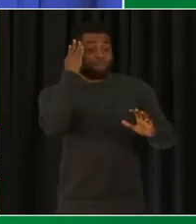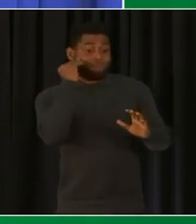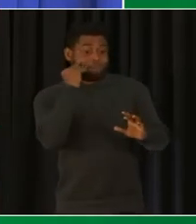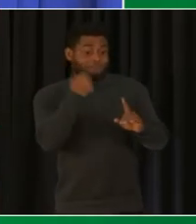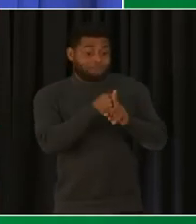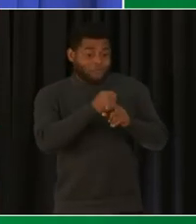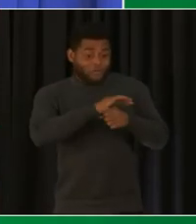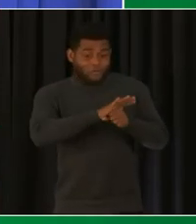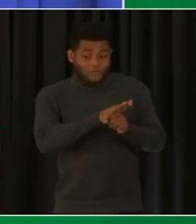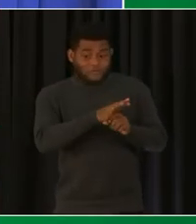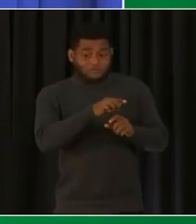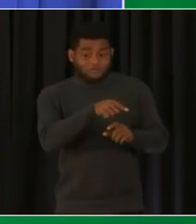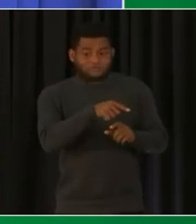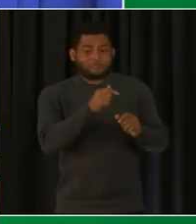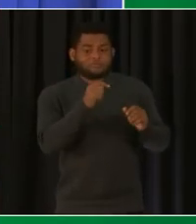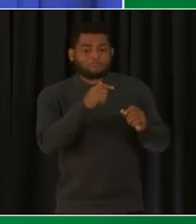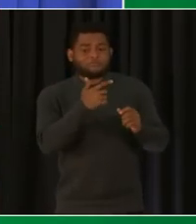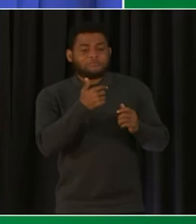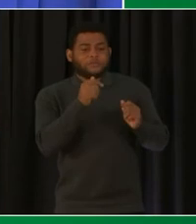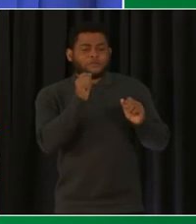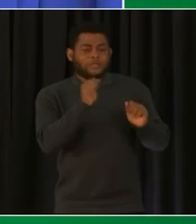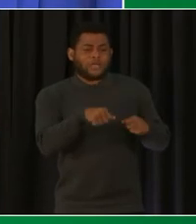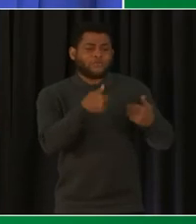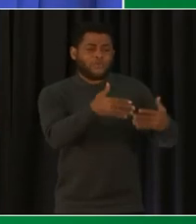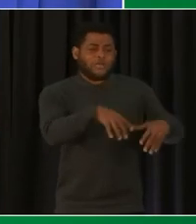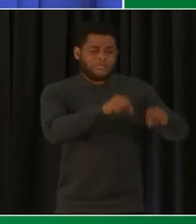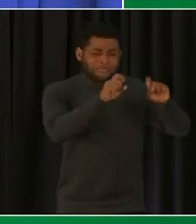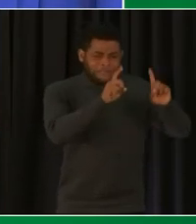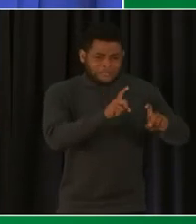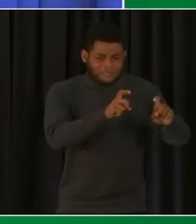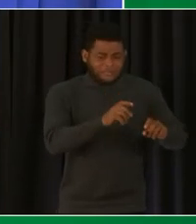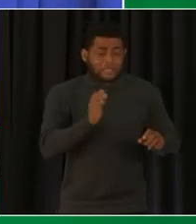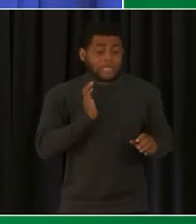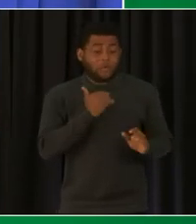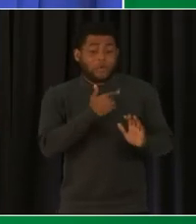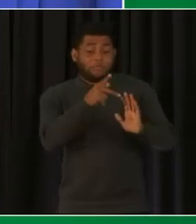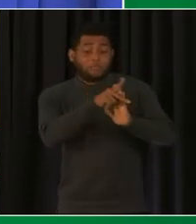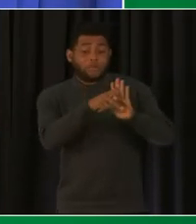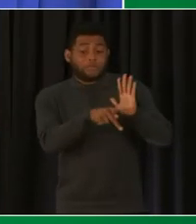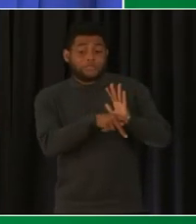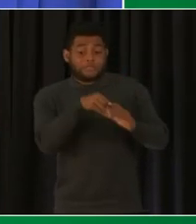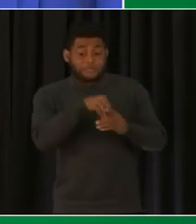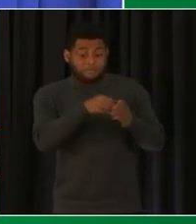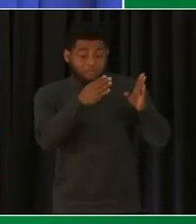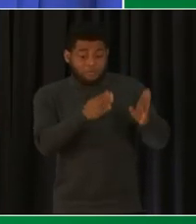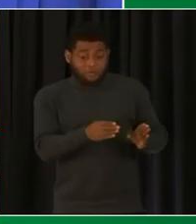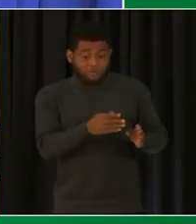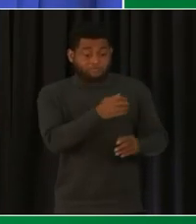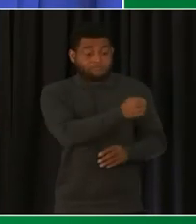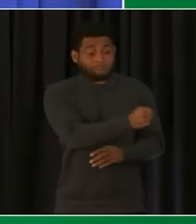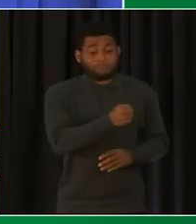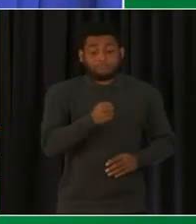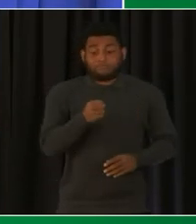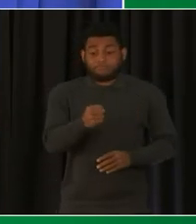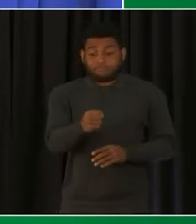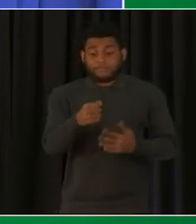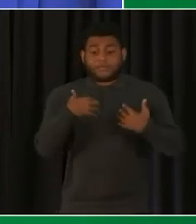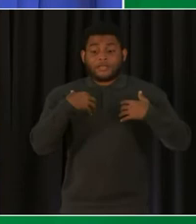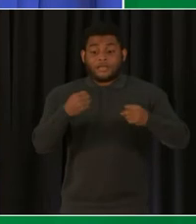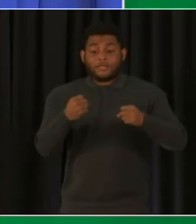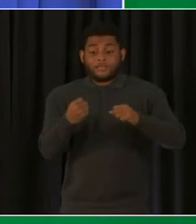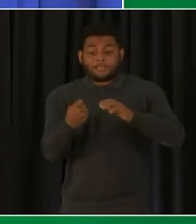your student's presenting with symptoms, our protocol is that that young person is escorted to our health isolation